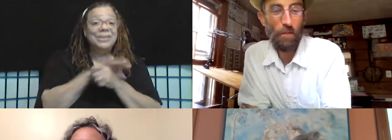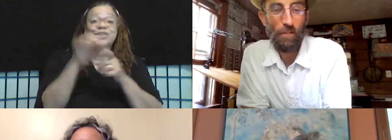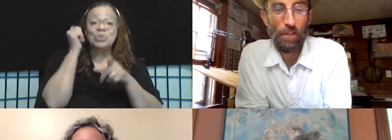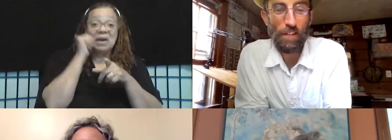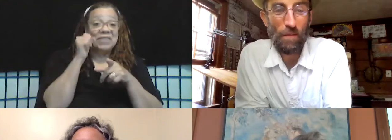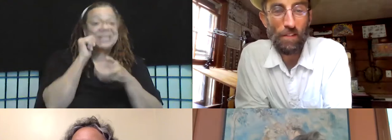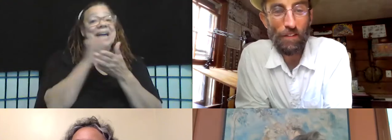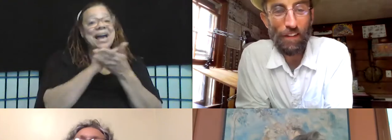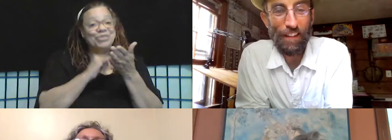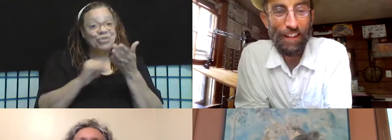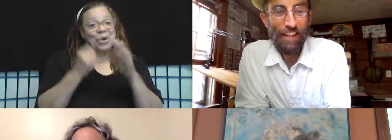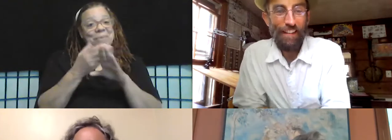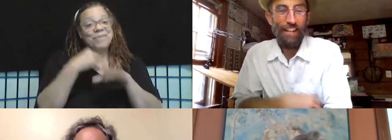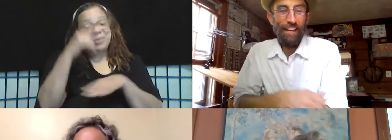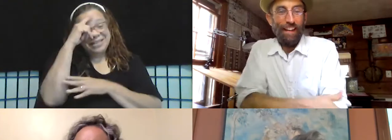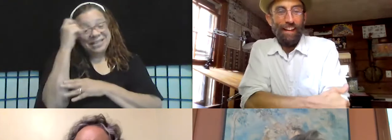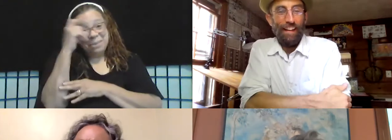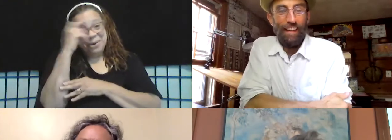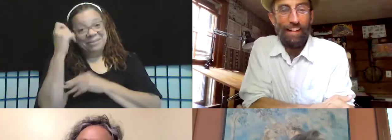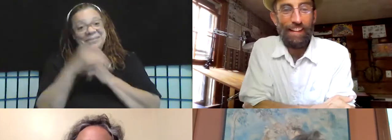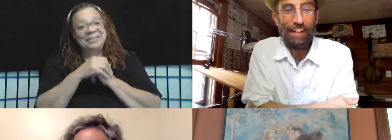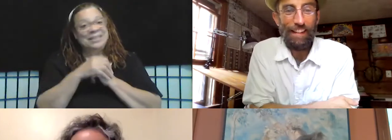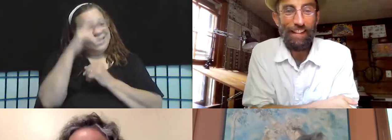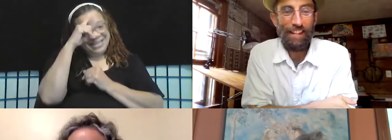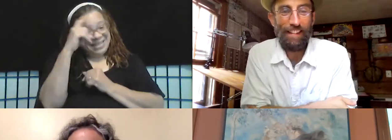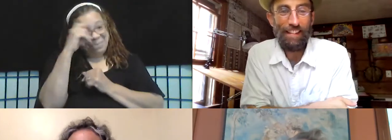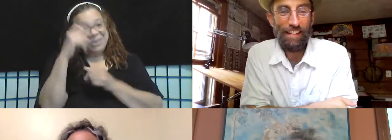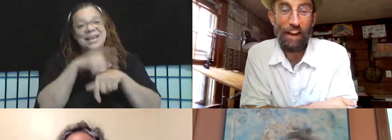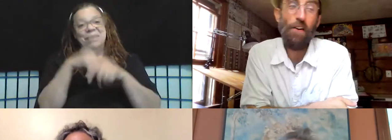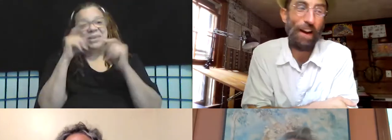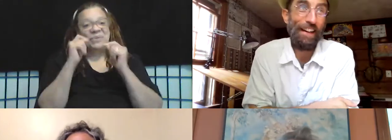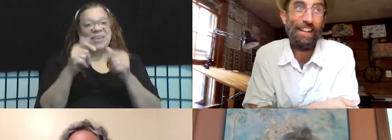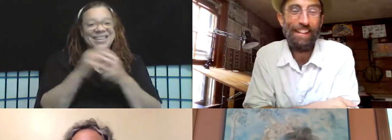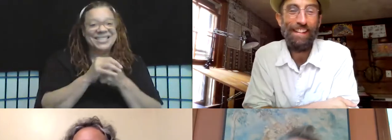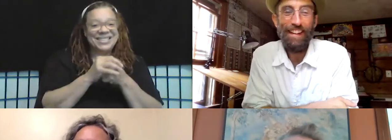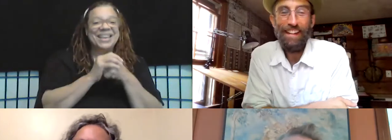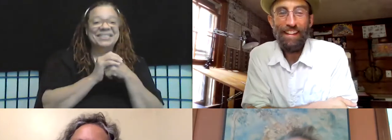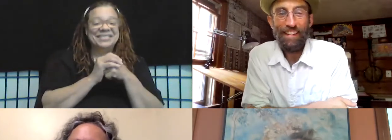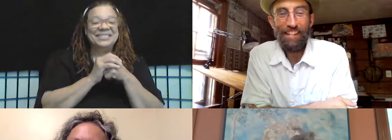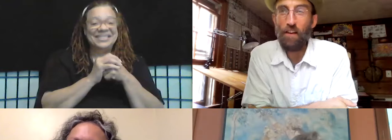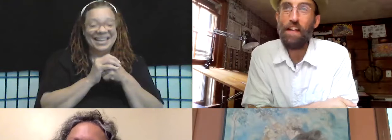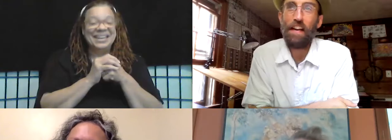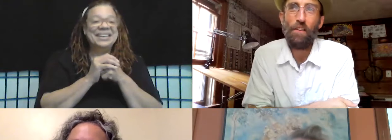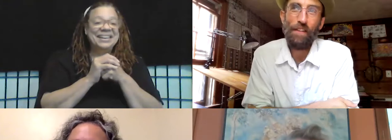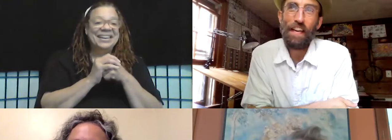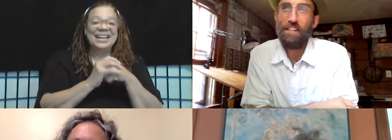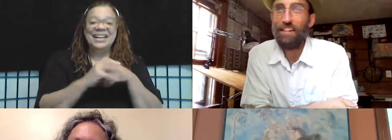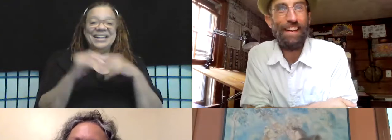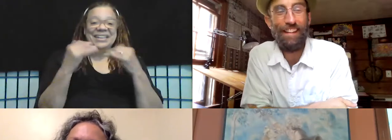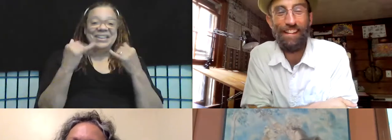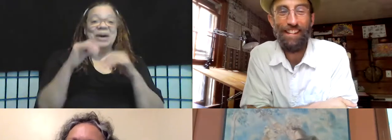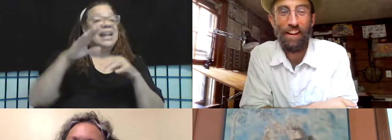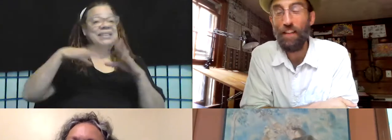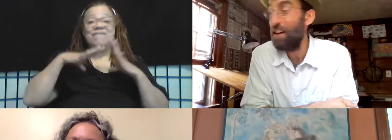need another before the summer's over. Oh, I was going to say, so the summer's over because your book's done. No, right. So No, then I go on